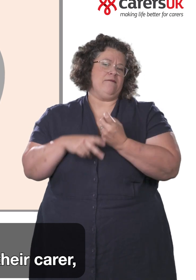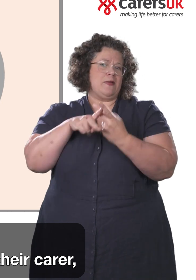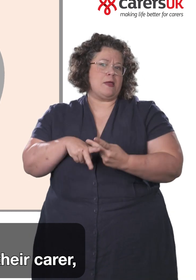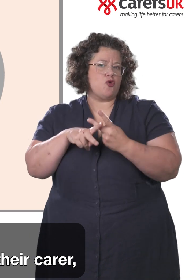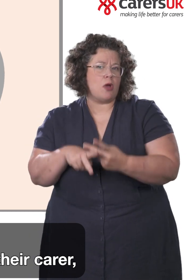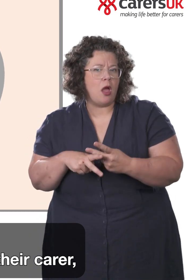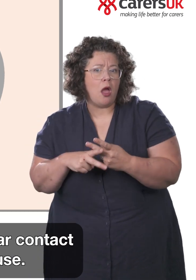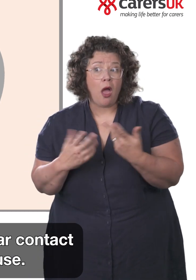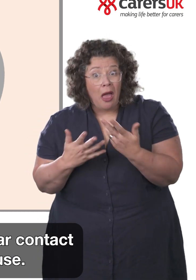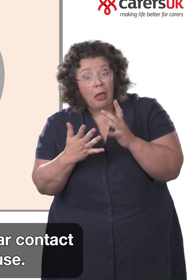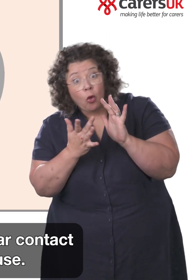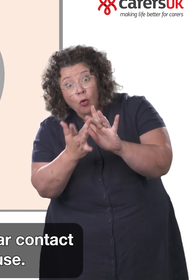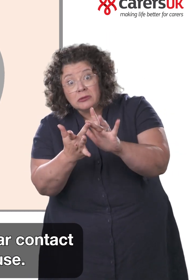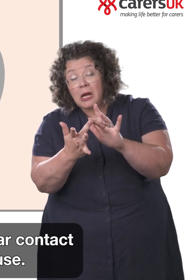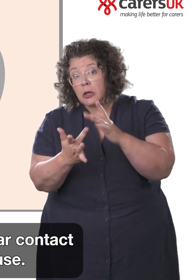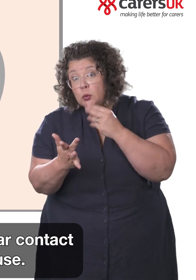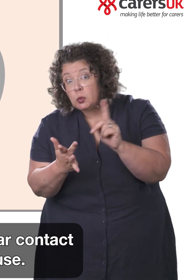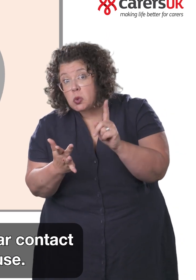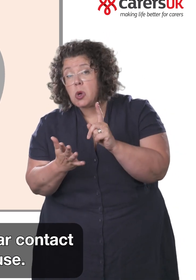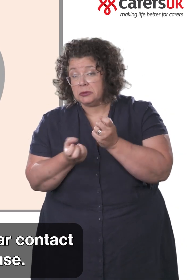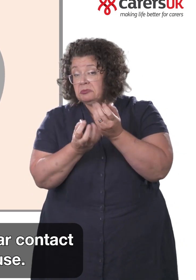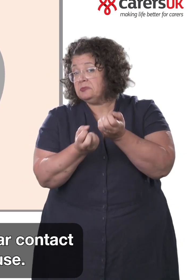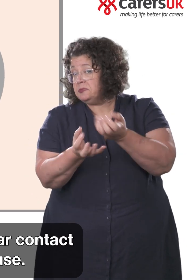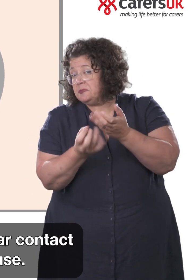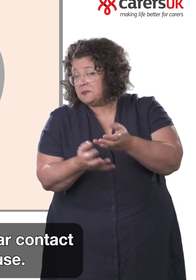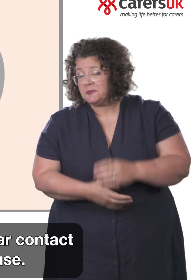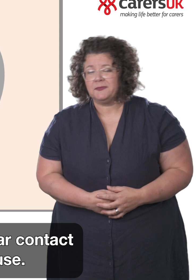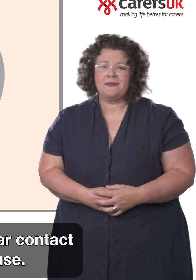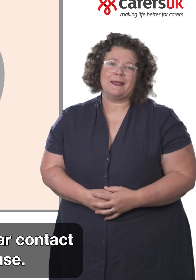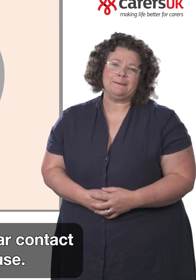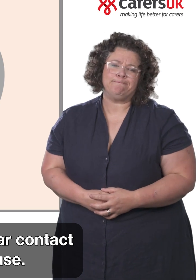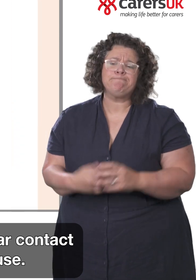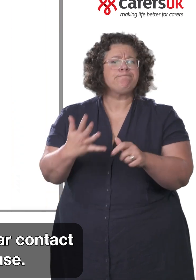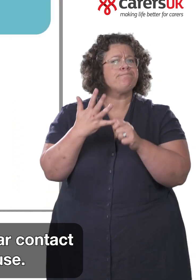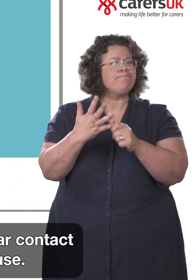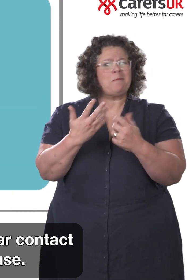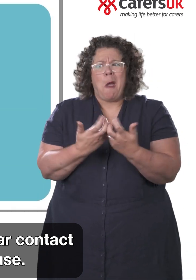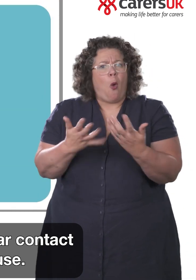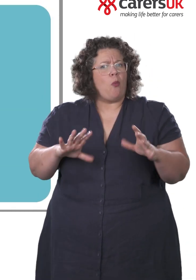their carer, and if there's any particular contact details you should use.